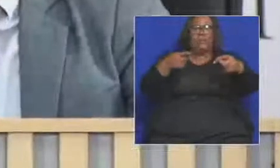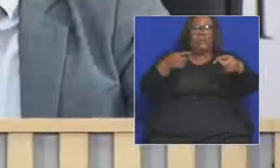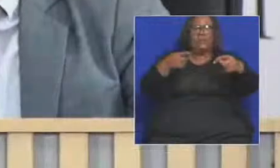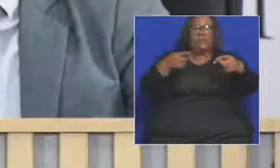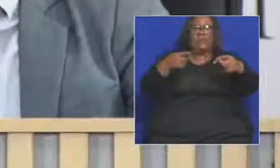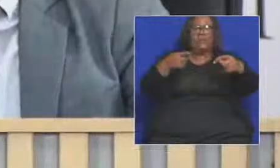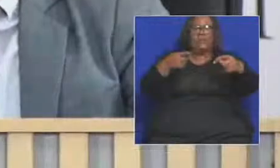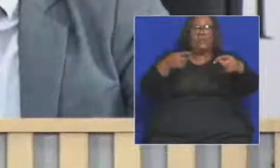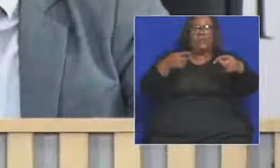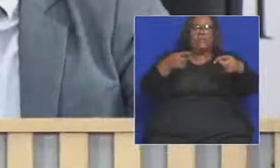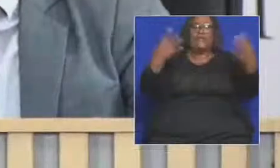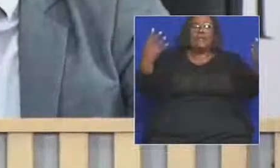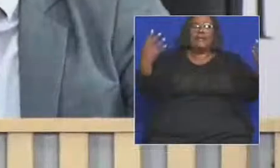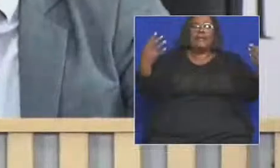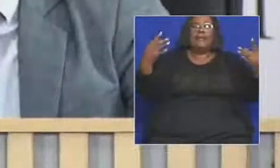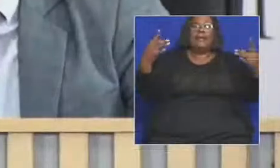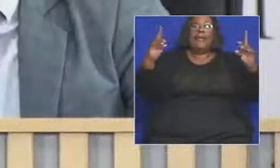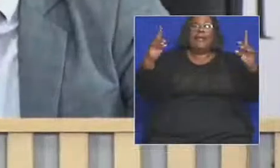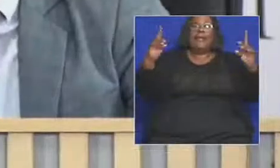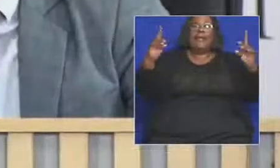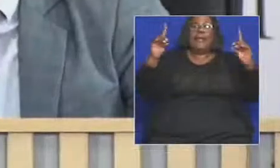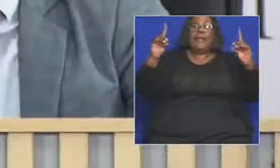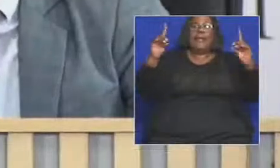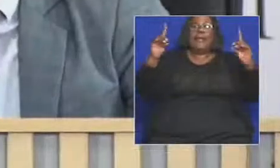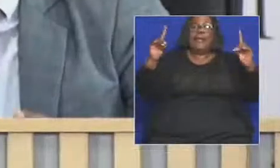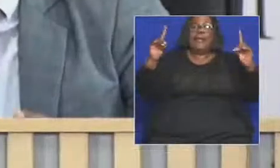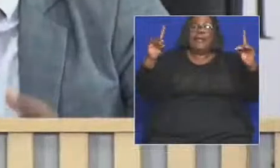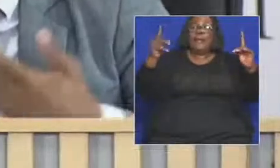But, Commissioner, it's not a once-off thing.